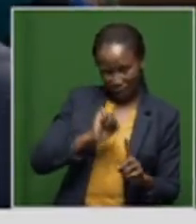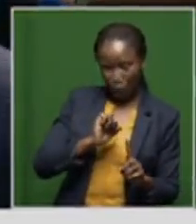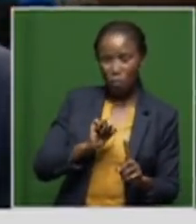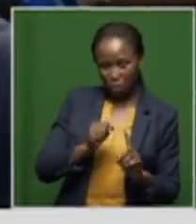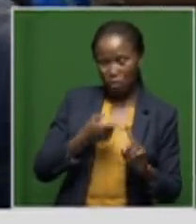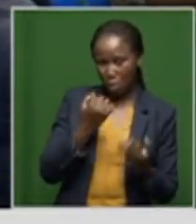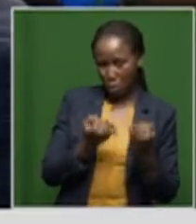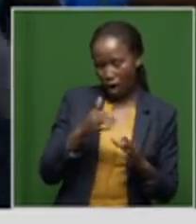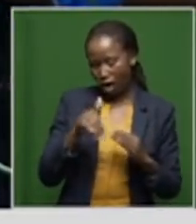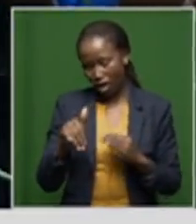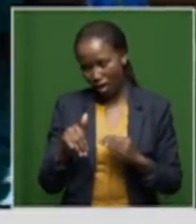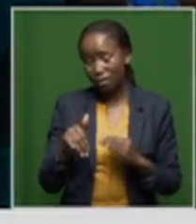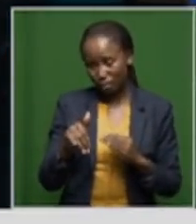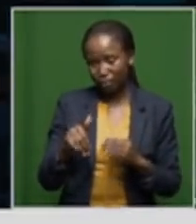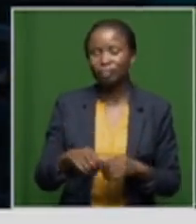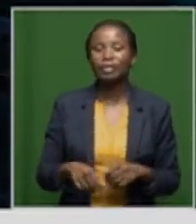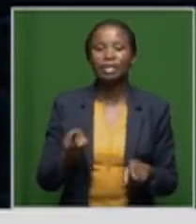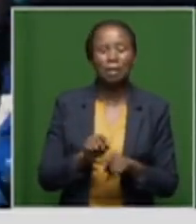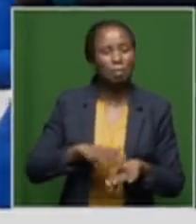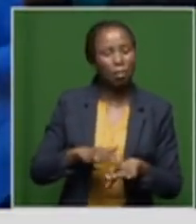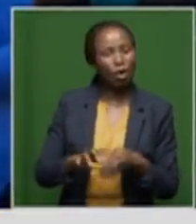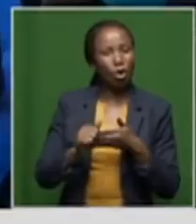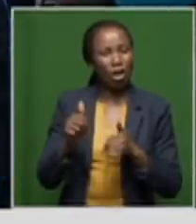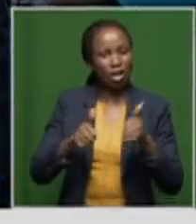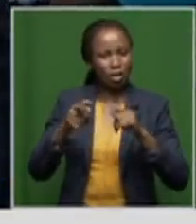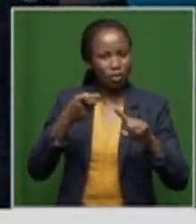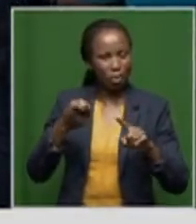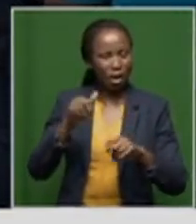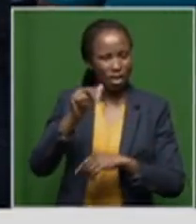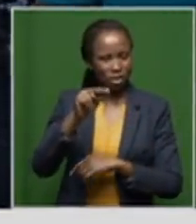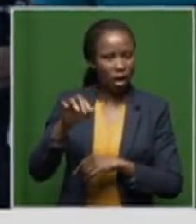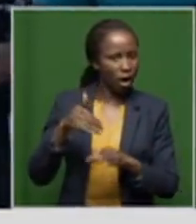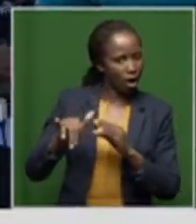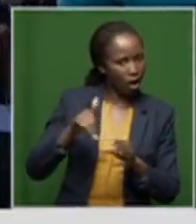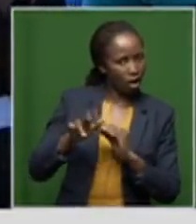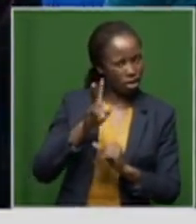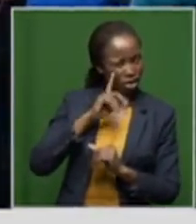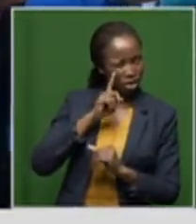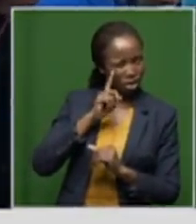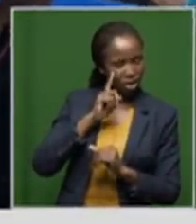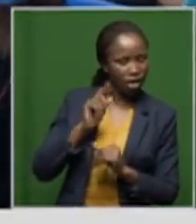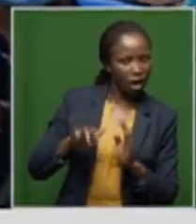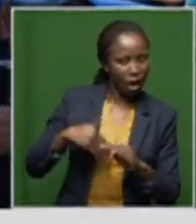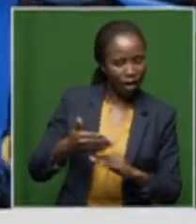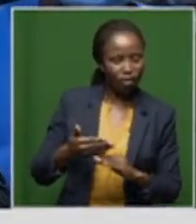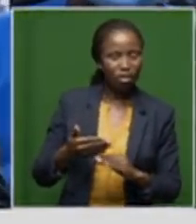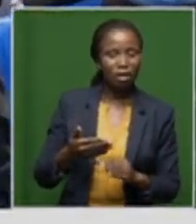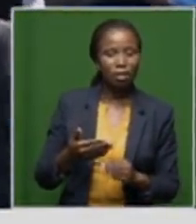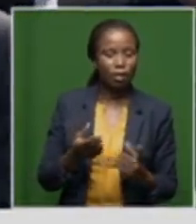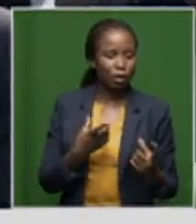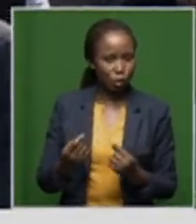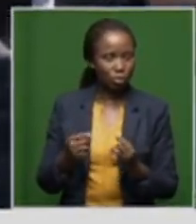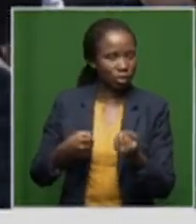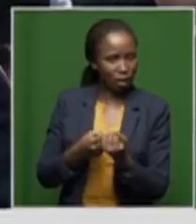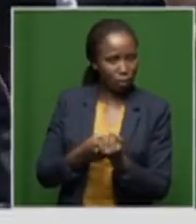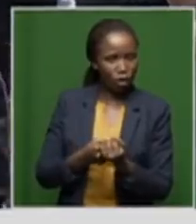the court there. As more leaders of the ANC will be coming out after paying and also